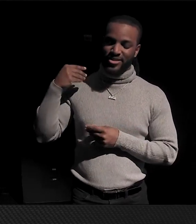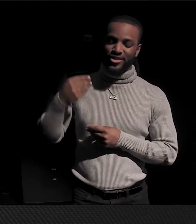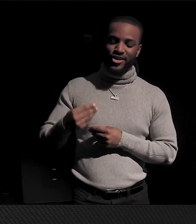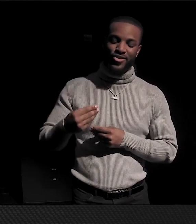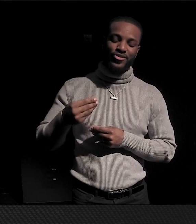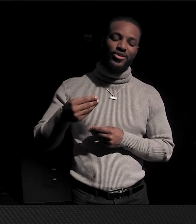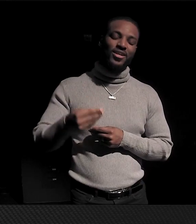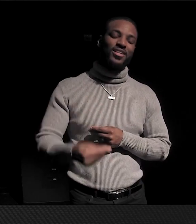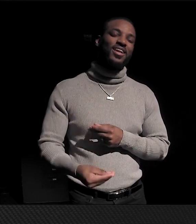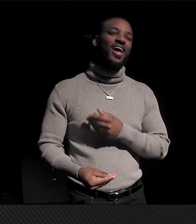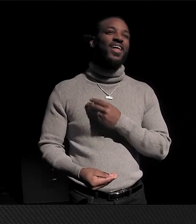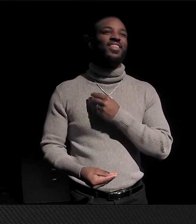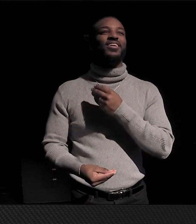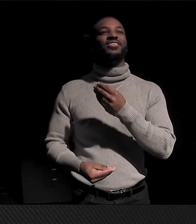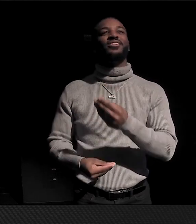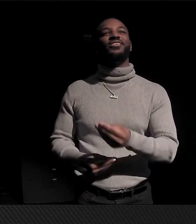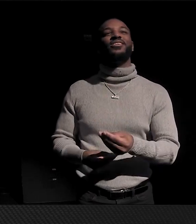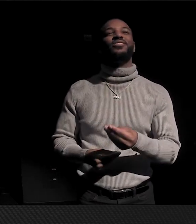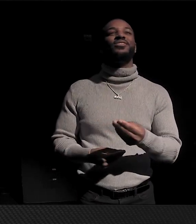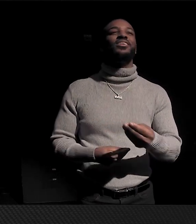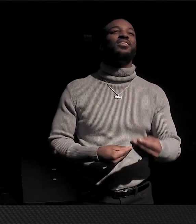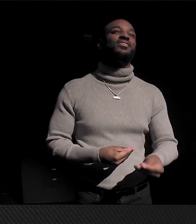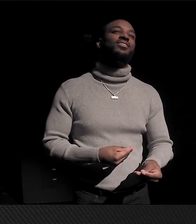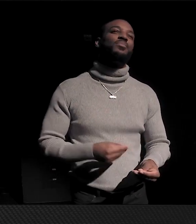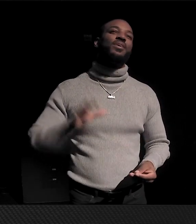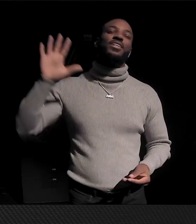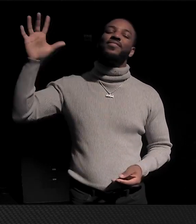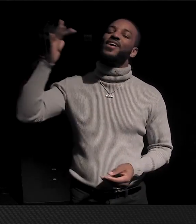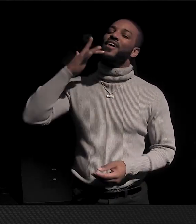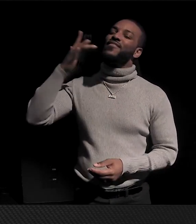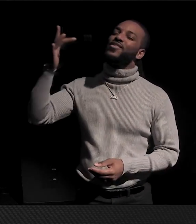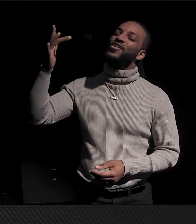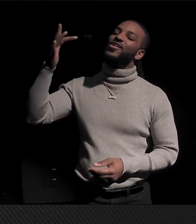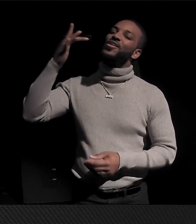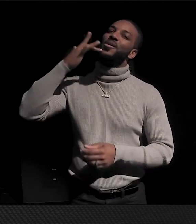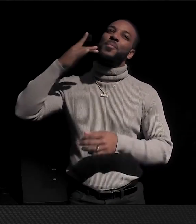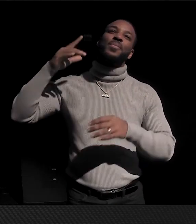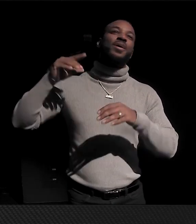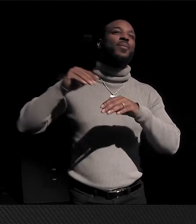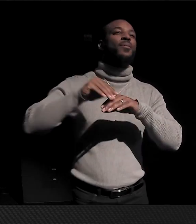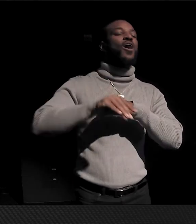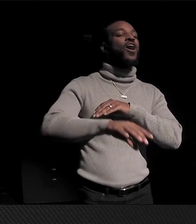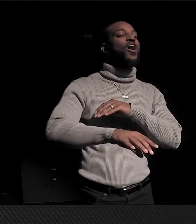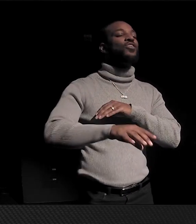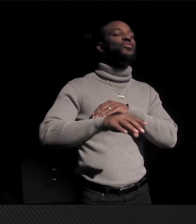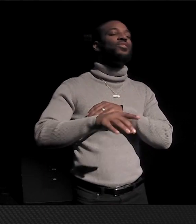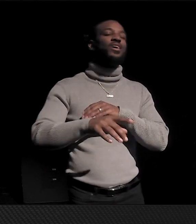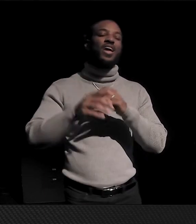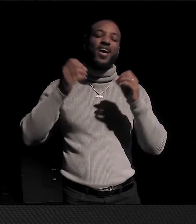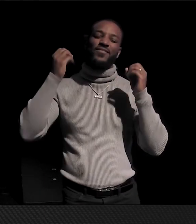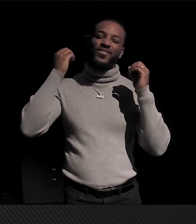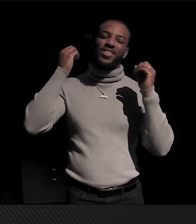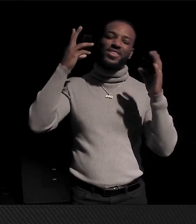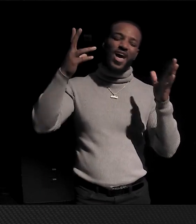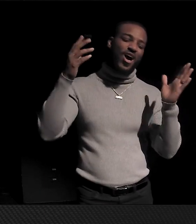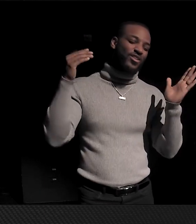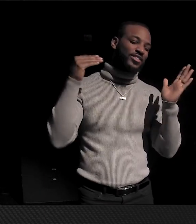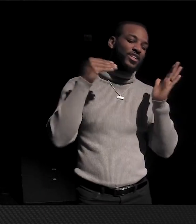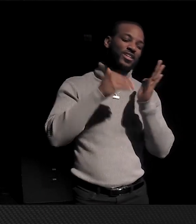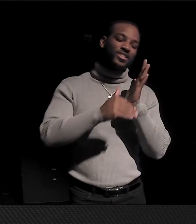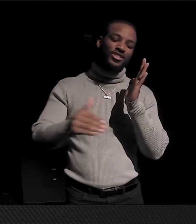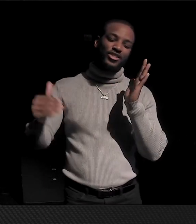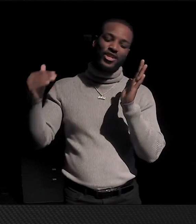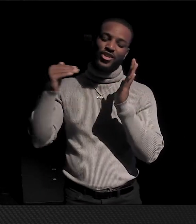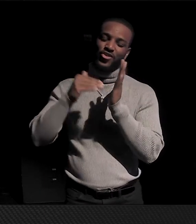and their children, and their children. May his favor be upon you in a